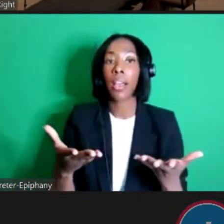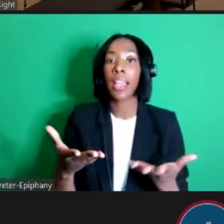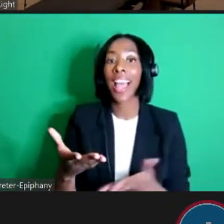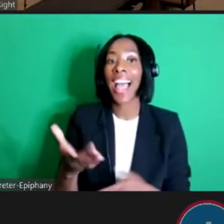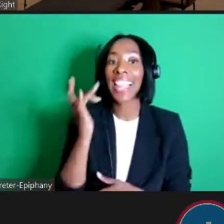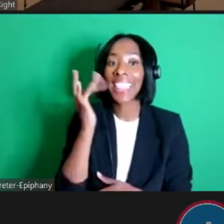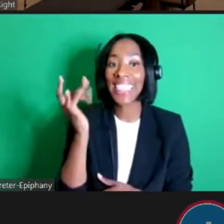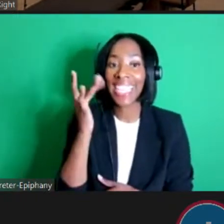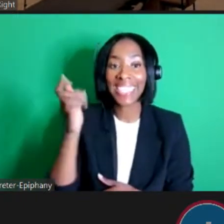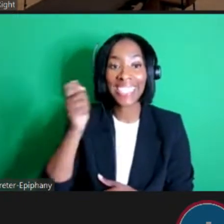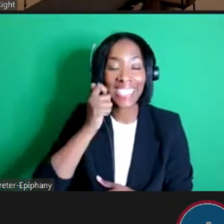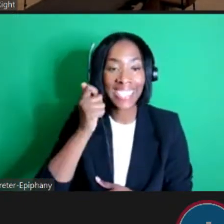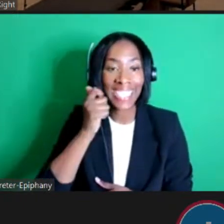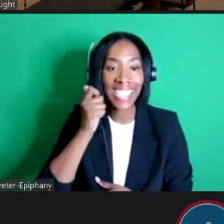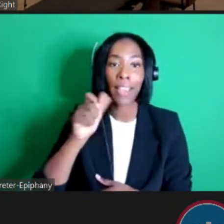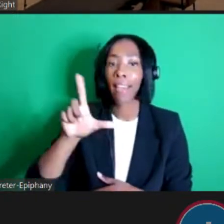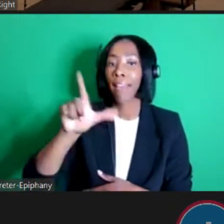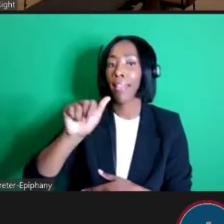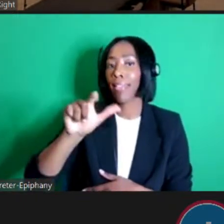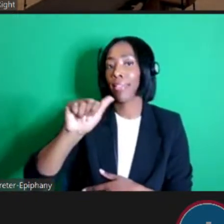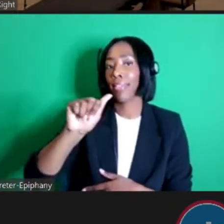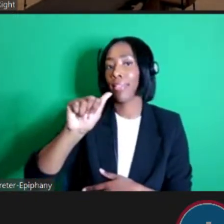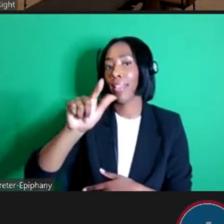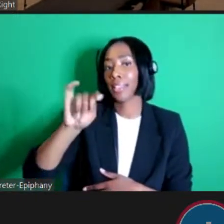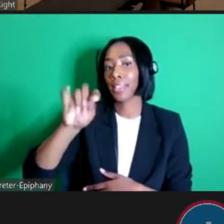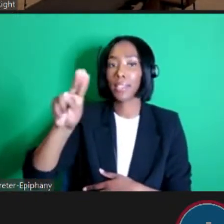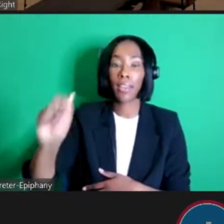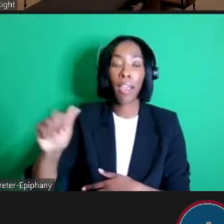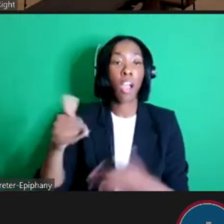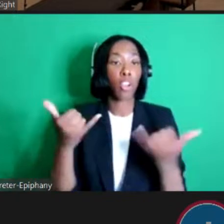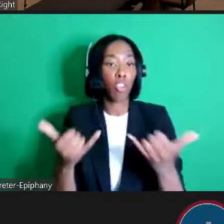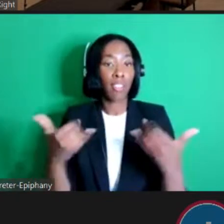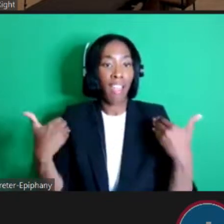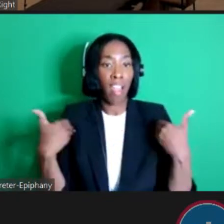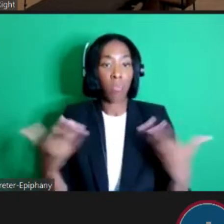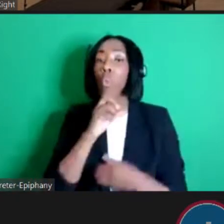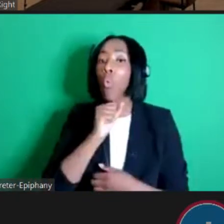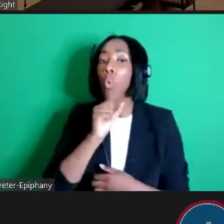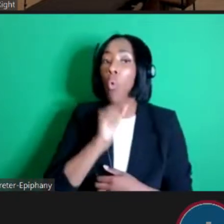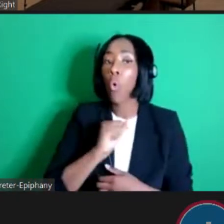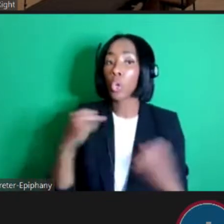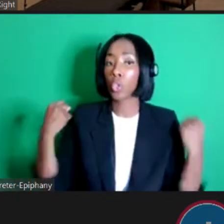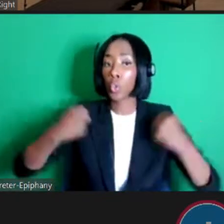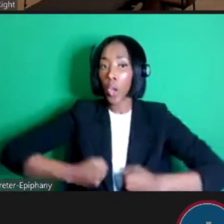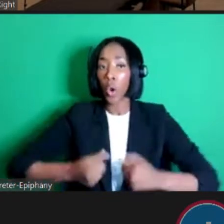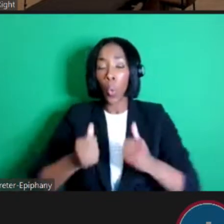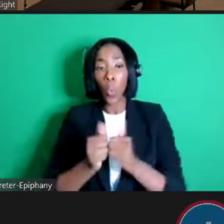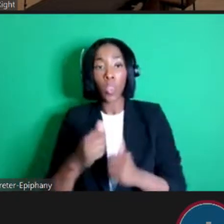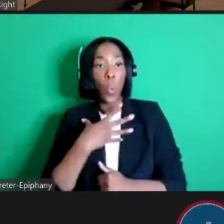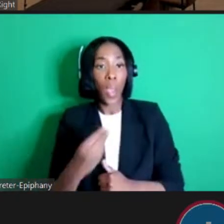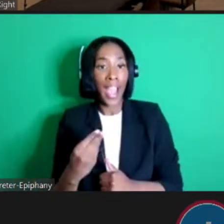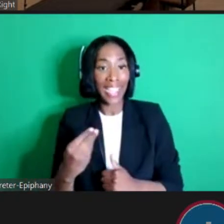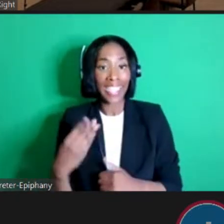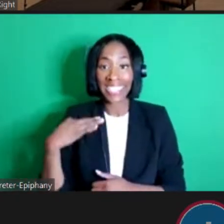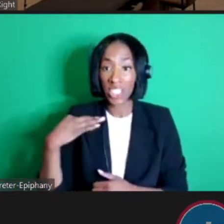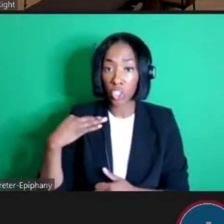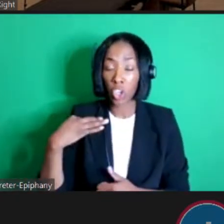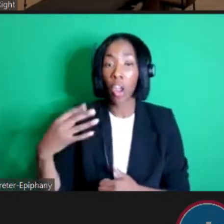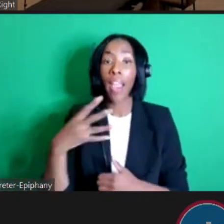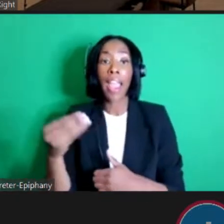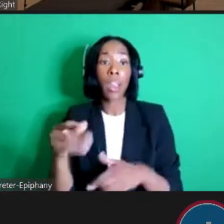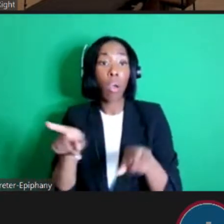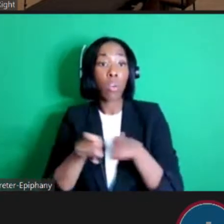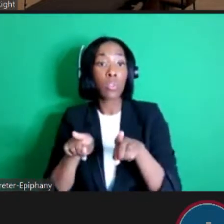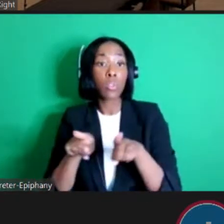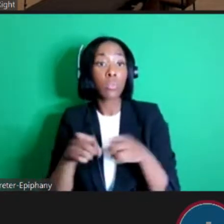skin Latina. I'm currently wearing a orange sweater with a white t-shirt. And I'm also a wheelchair